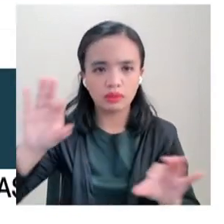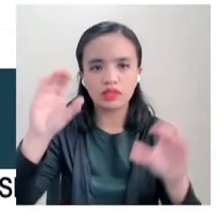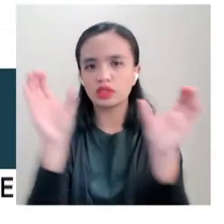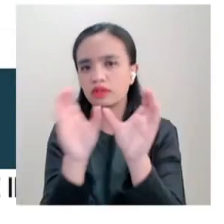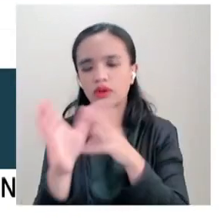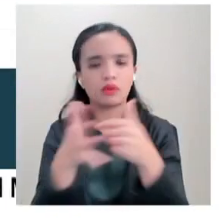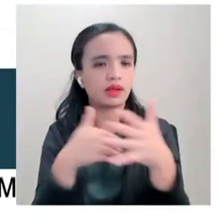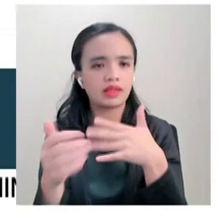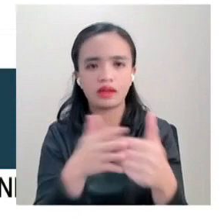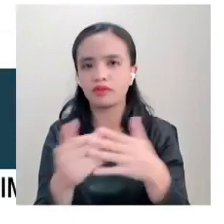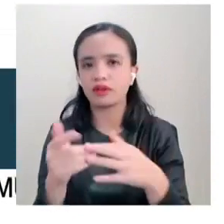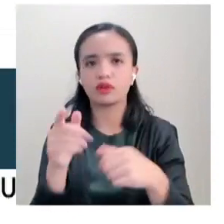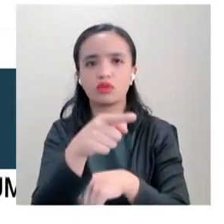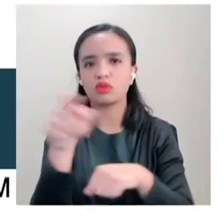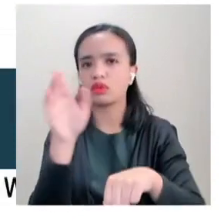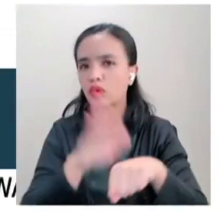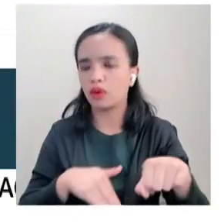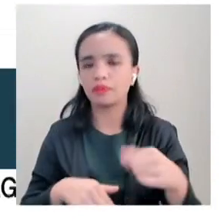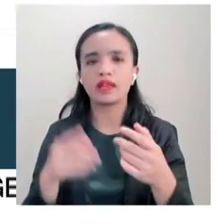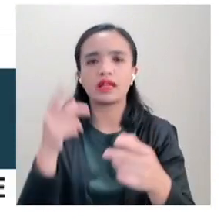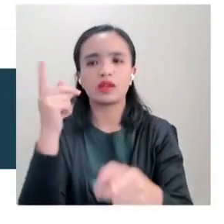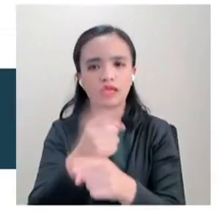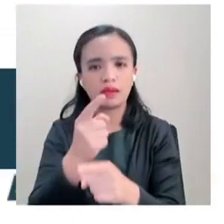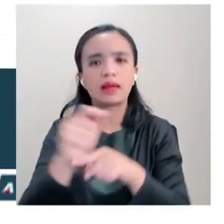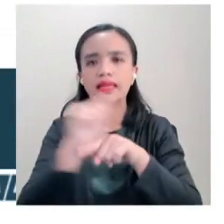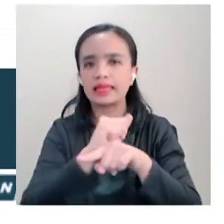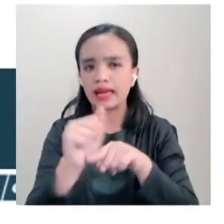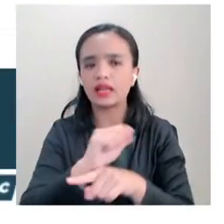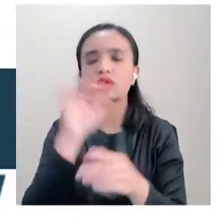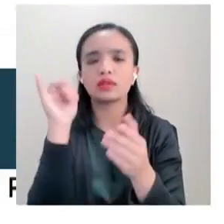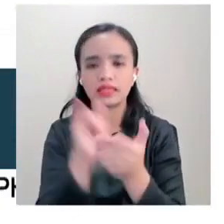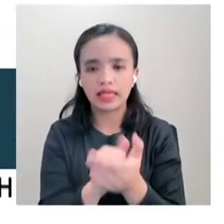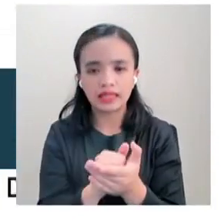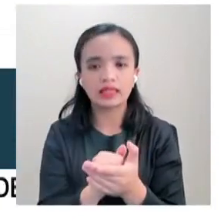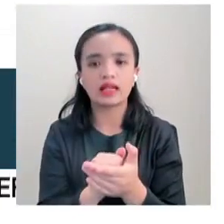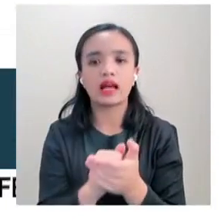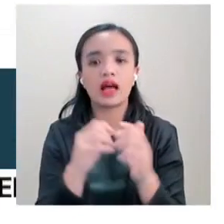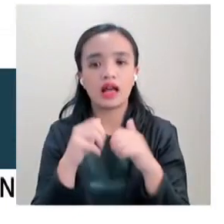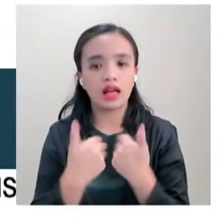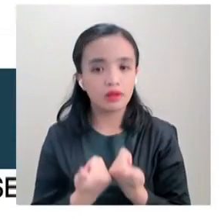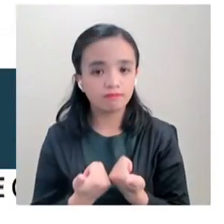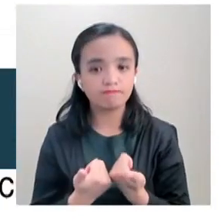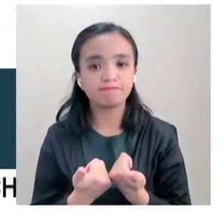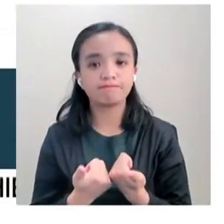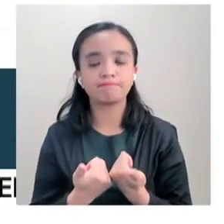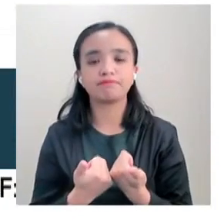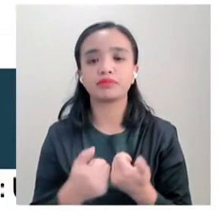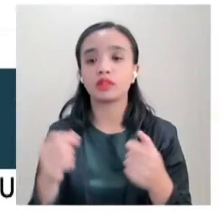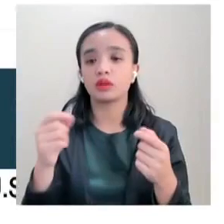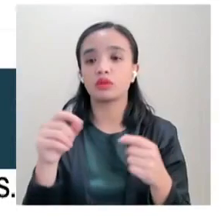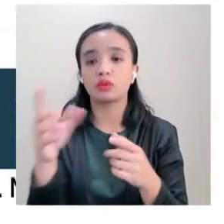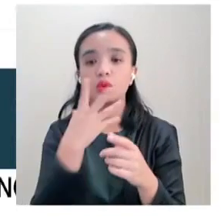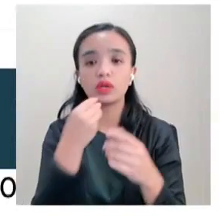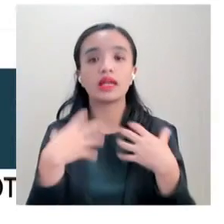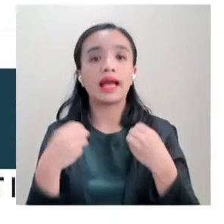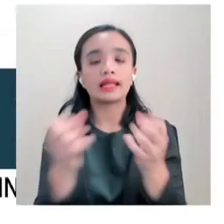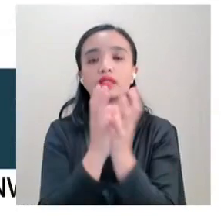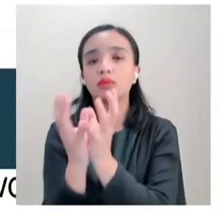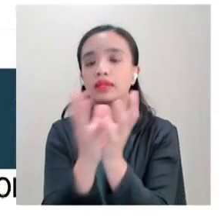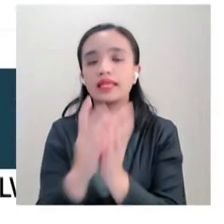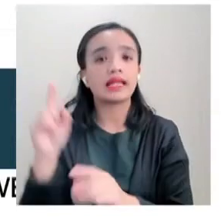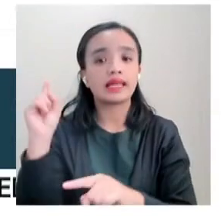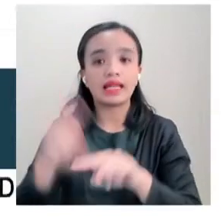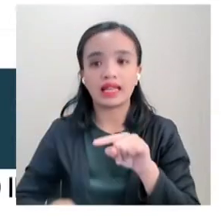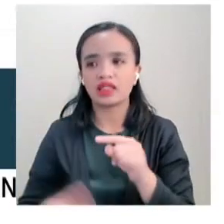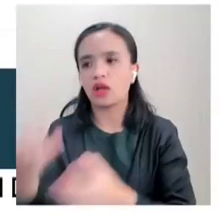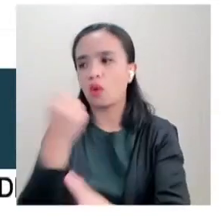would call them, proper training that is conveyed upon by the medical community. Hindi po kasi pwede yan na